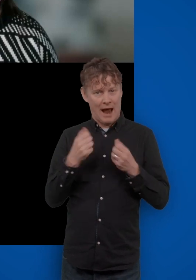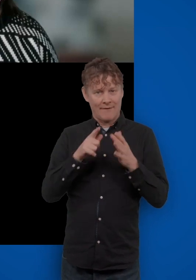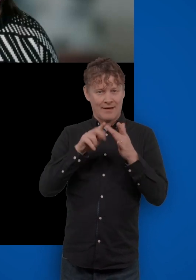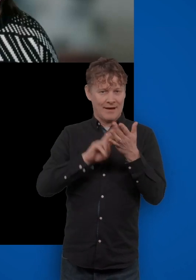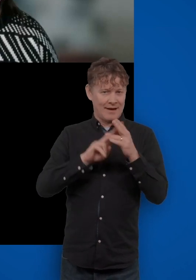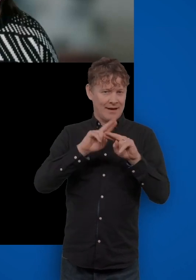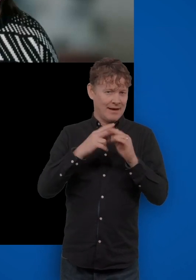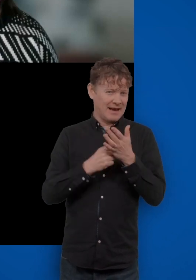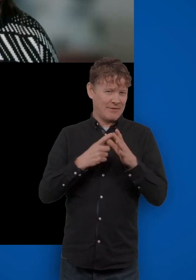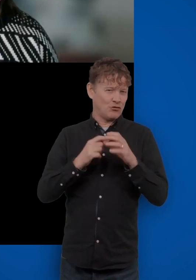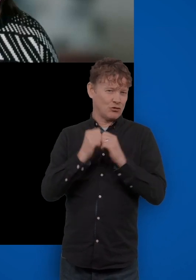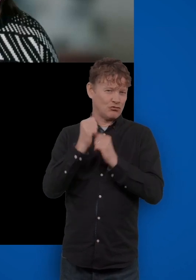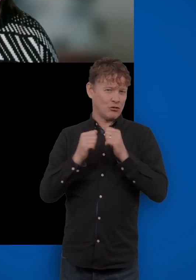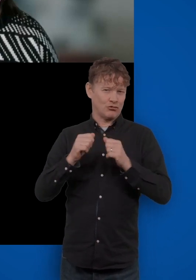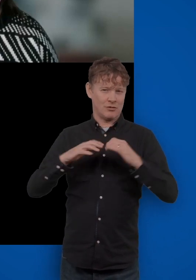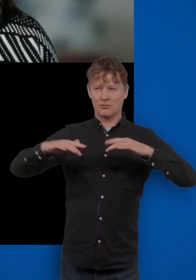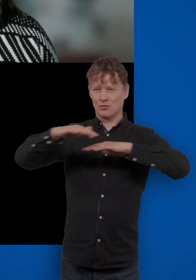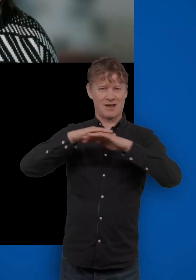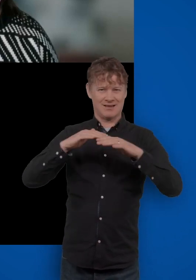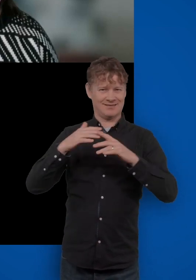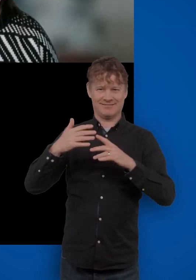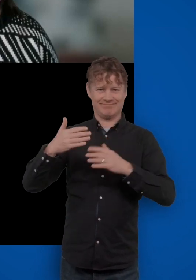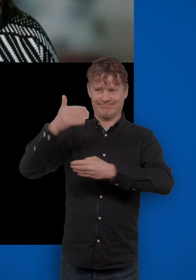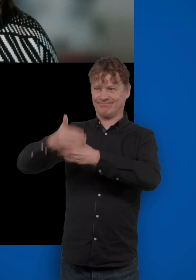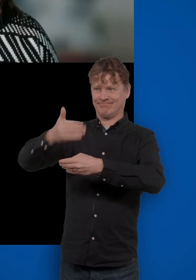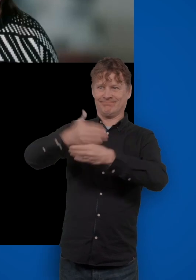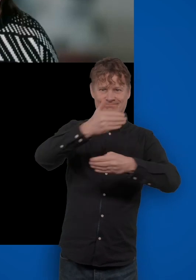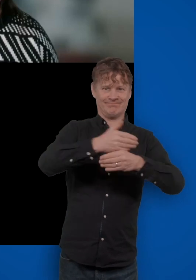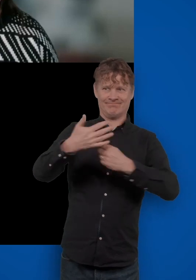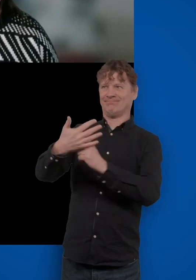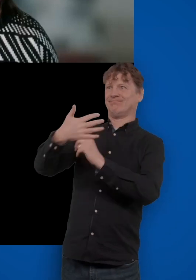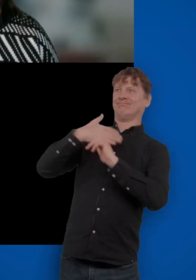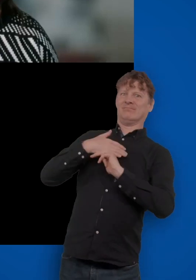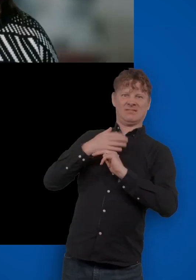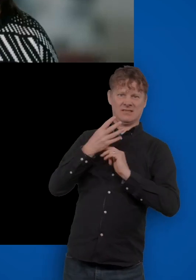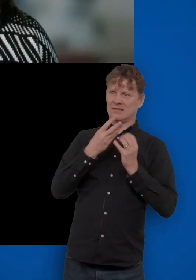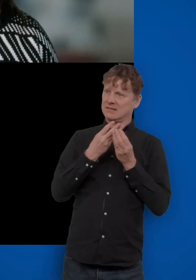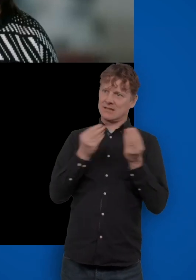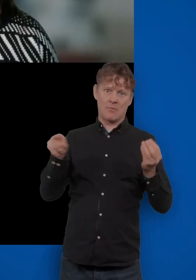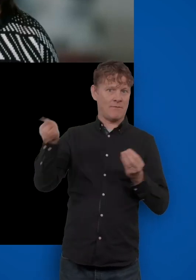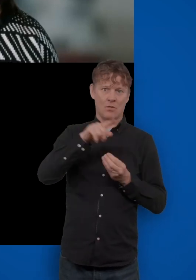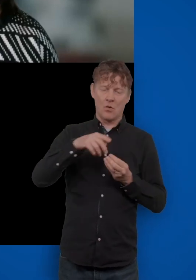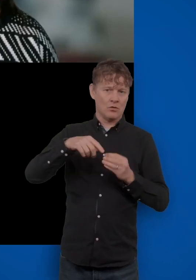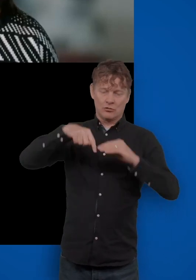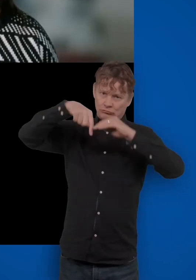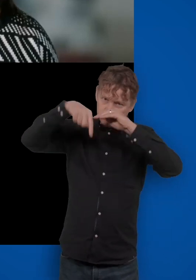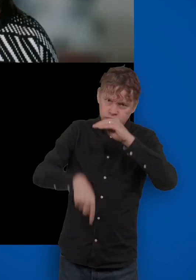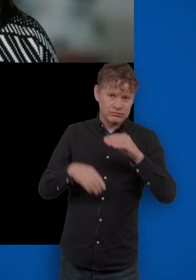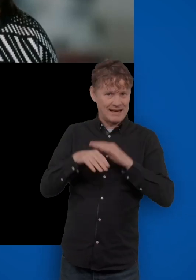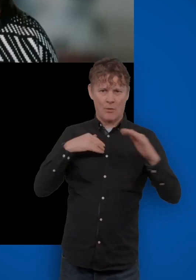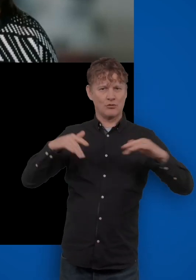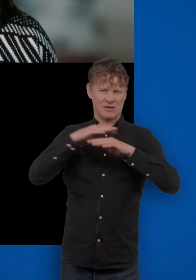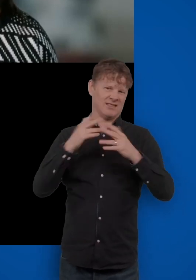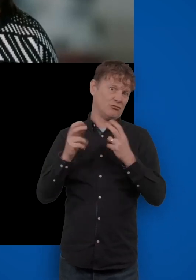reflection questions, that really mitigate against that. And those infrastructures, some of them are hardwired into our society, like our